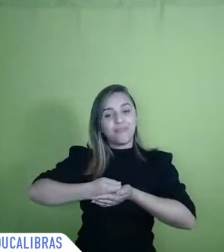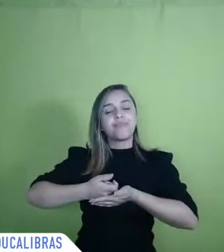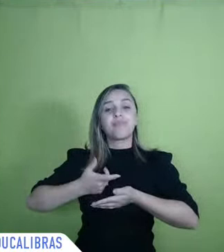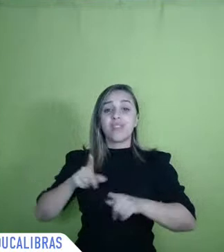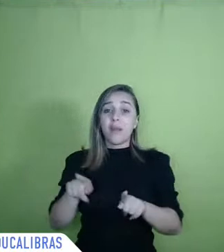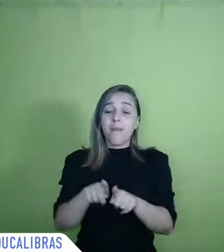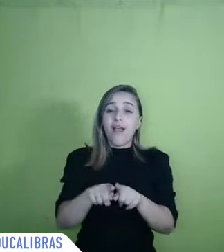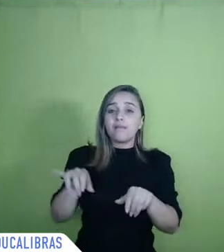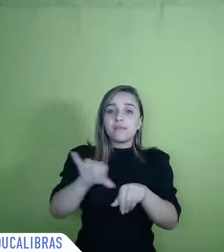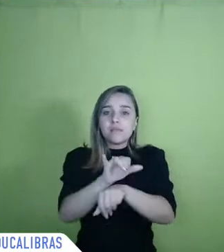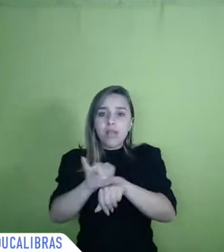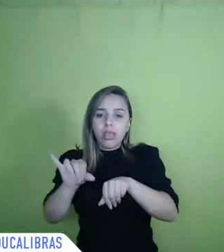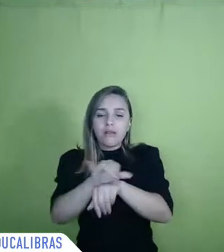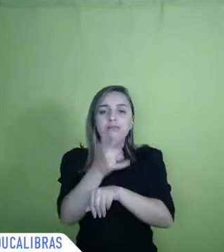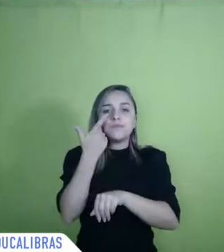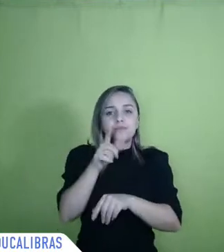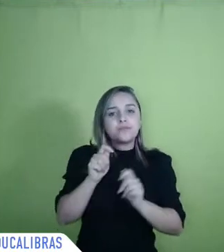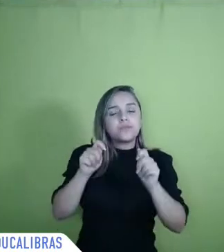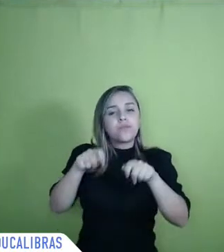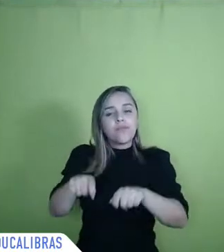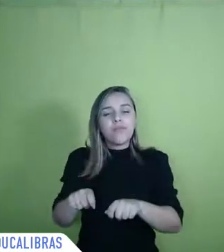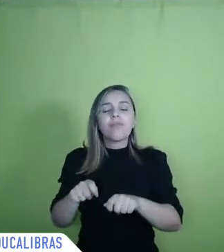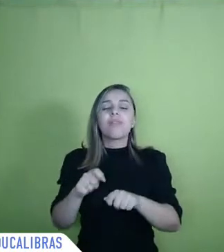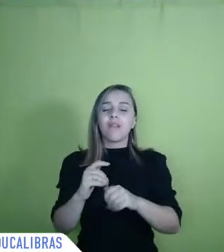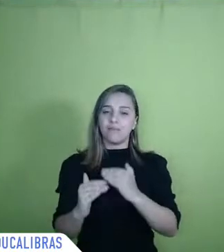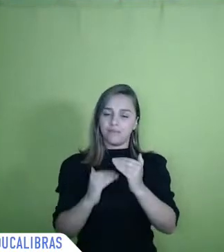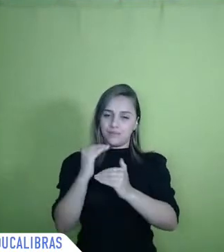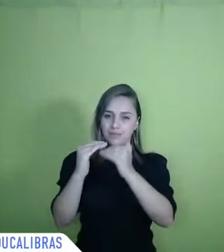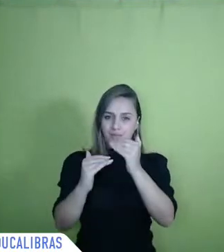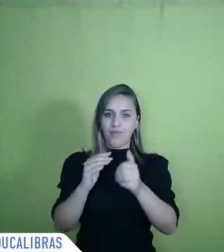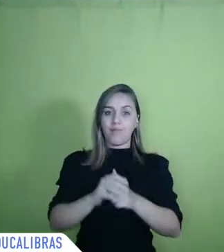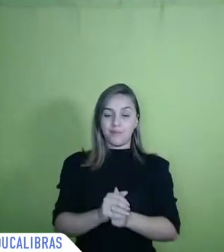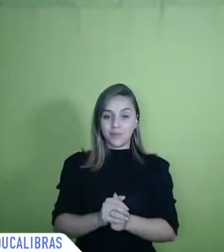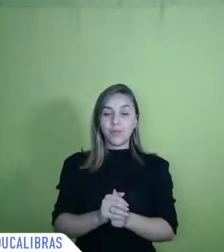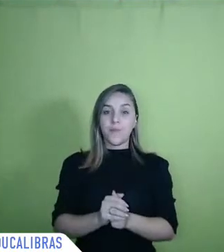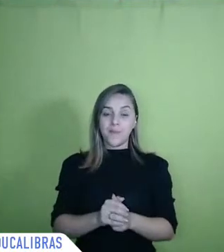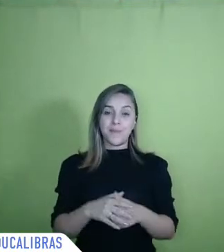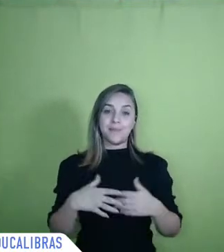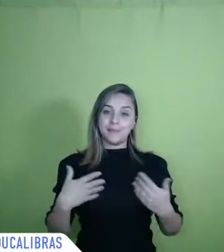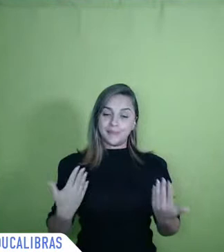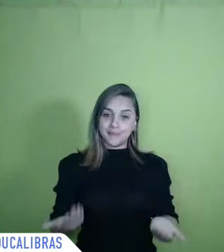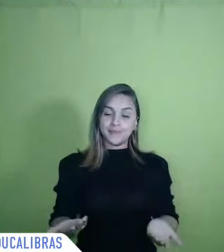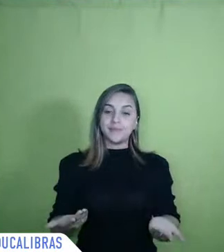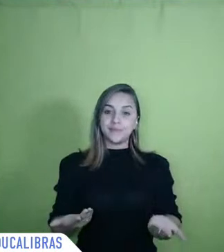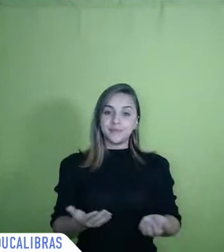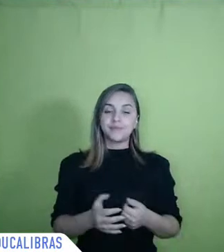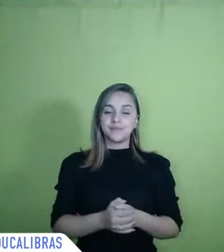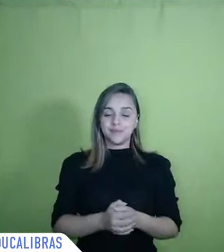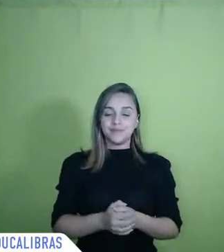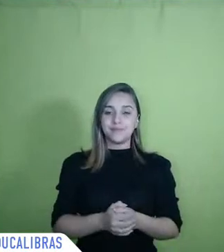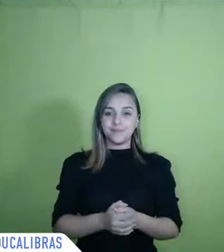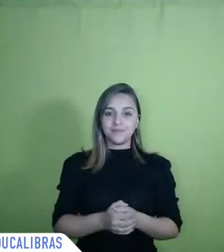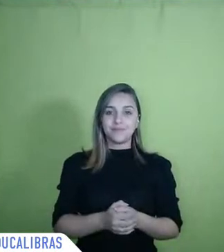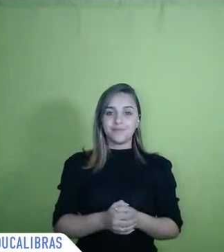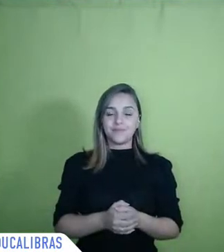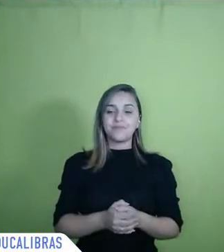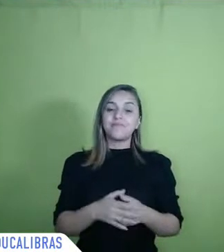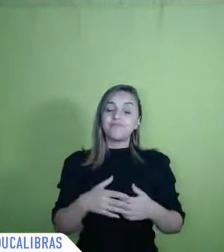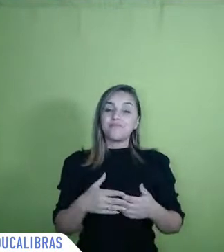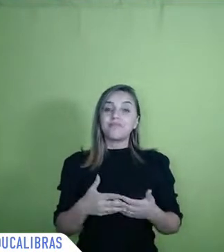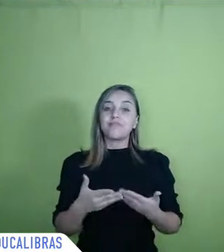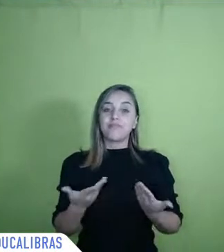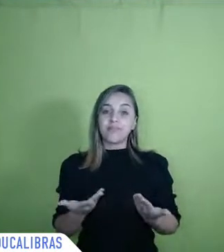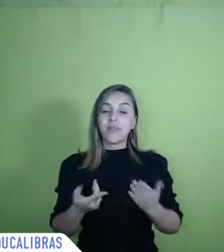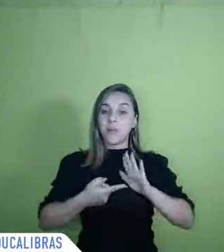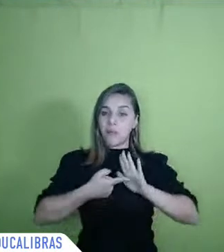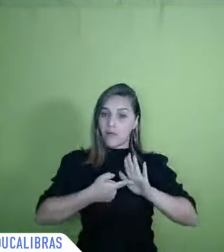taken forward, especially if you create mechanisms that contribute to that. So dividing